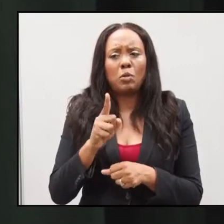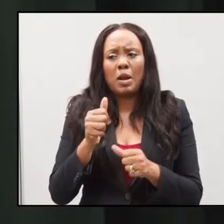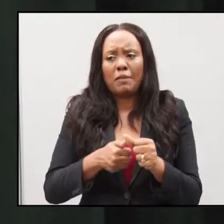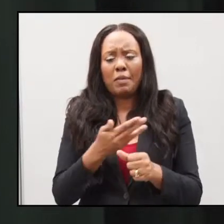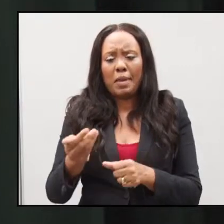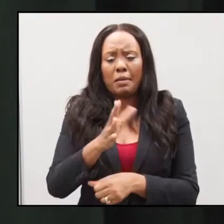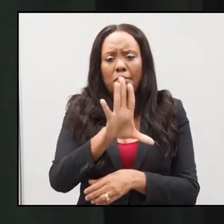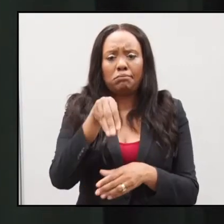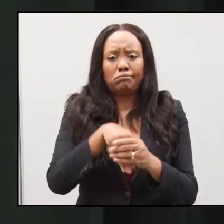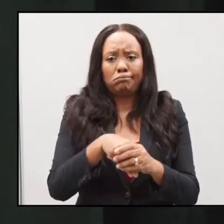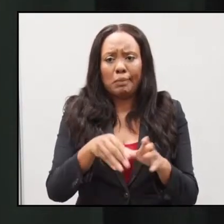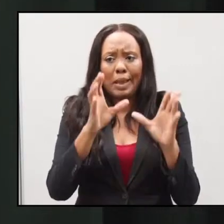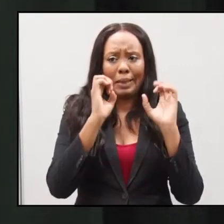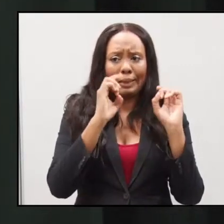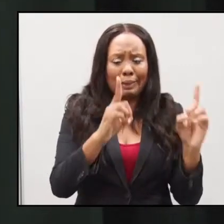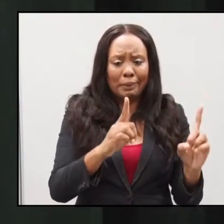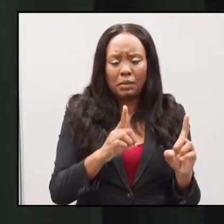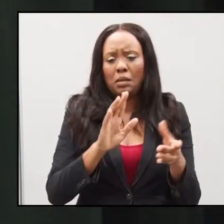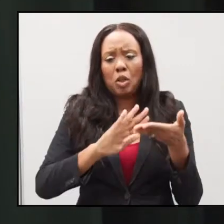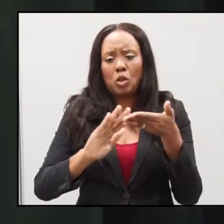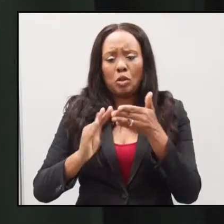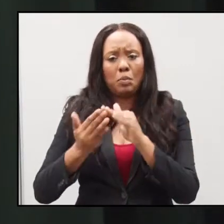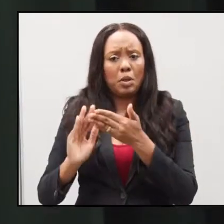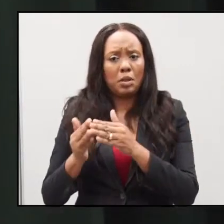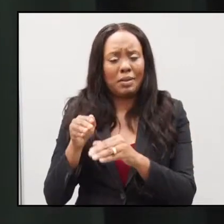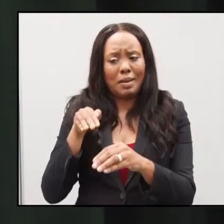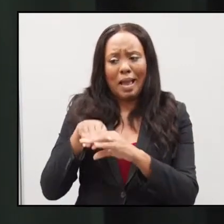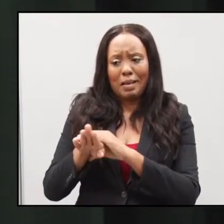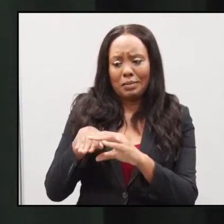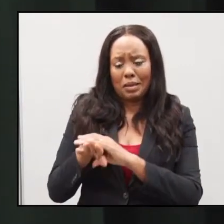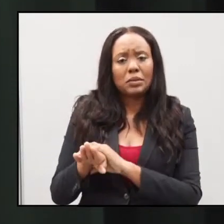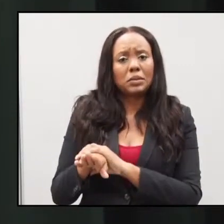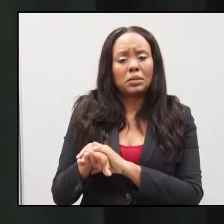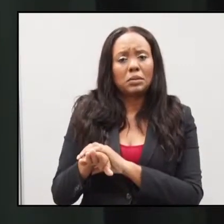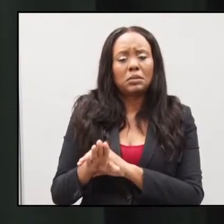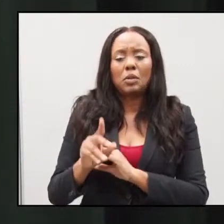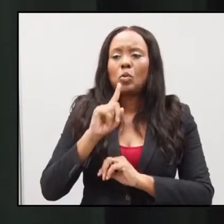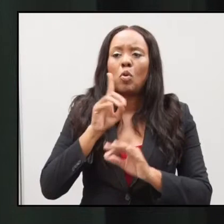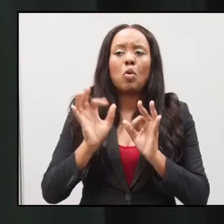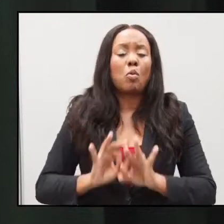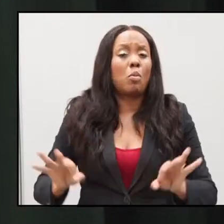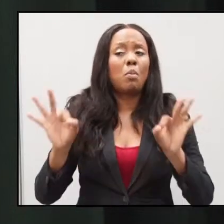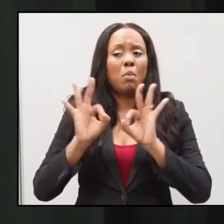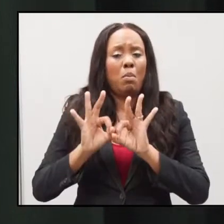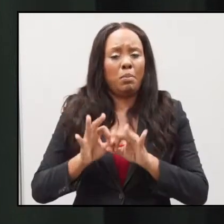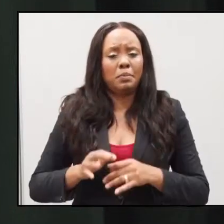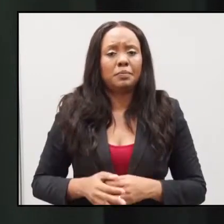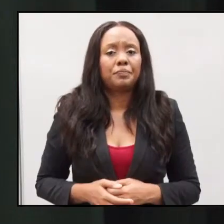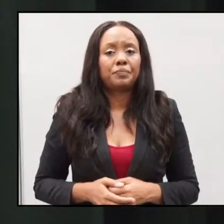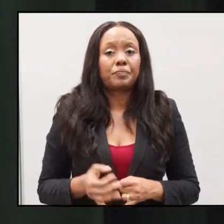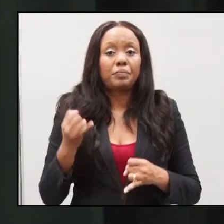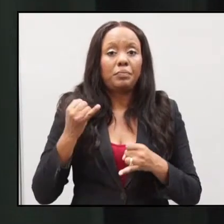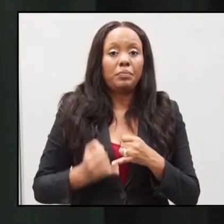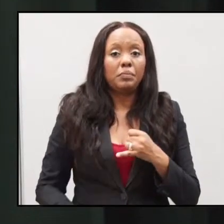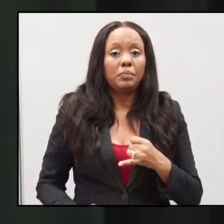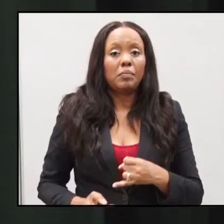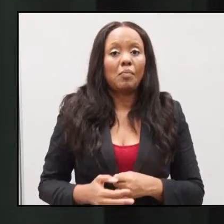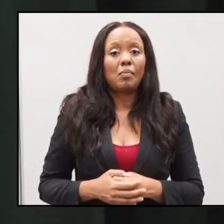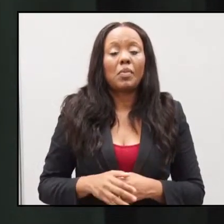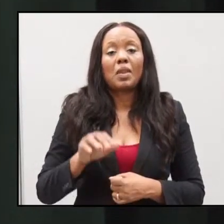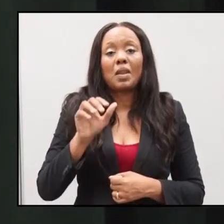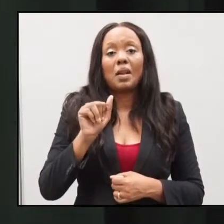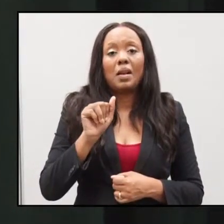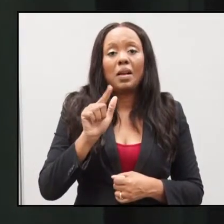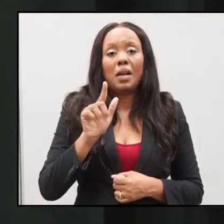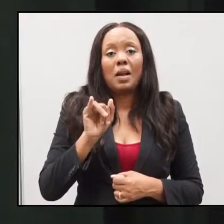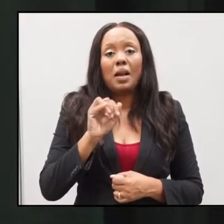education, and community accessibility, which remain at the heart of this project. Finally, to Ms. Alexandra Cummings as